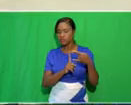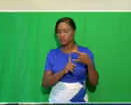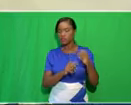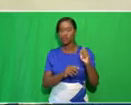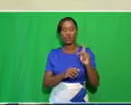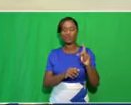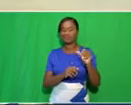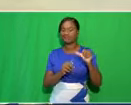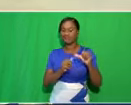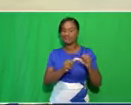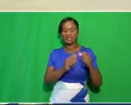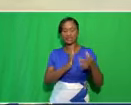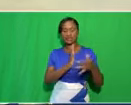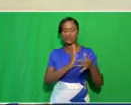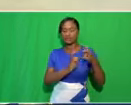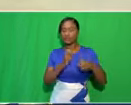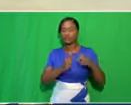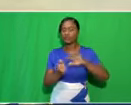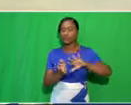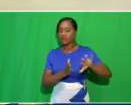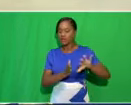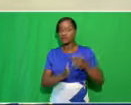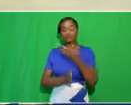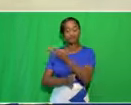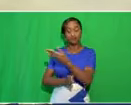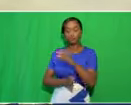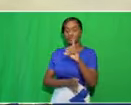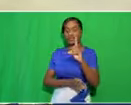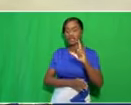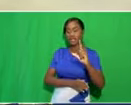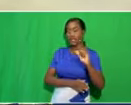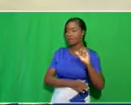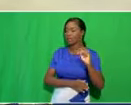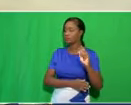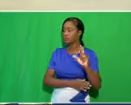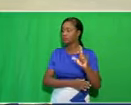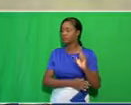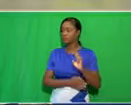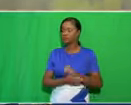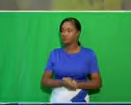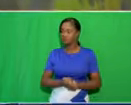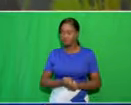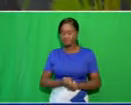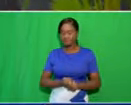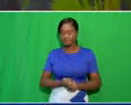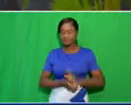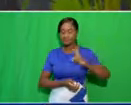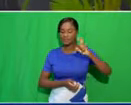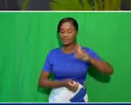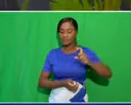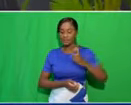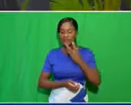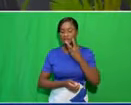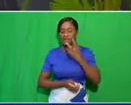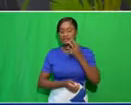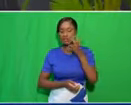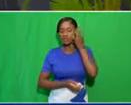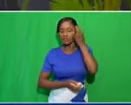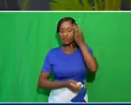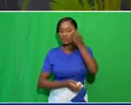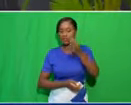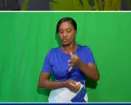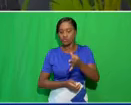Okay, we still seem to be working that out. But we go back to you, Yes, so Professor. We do, just as we mentioned, we do need to see the future. And